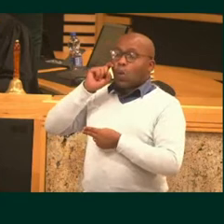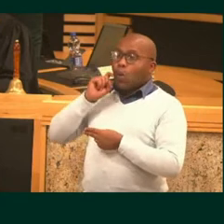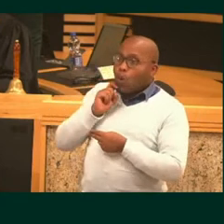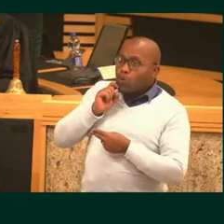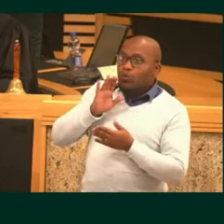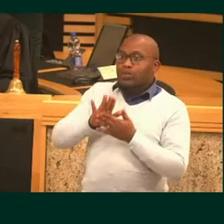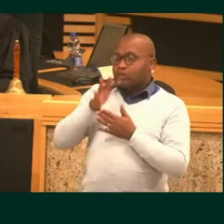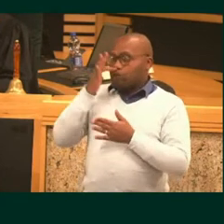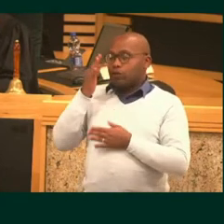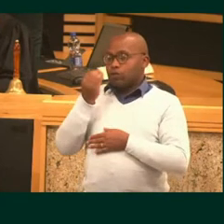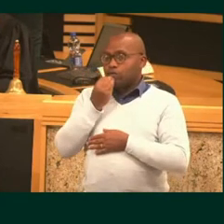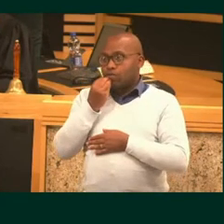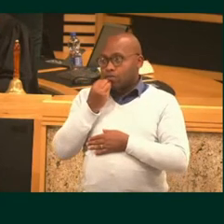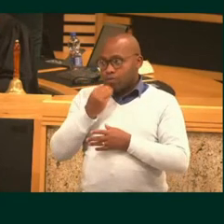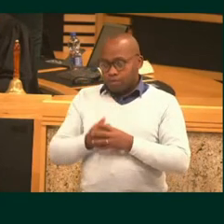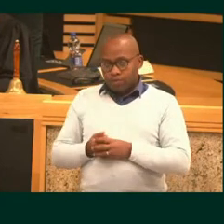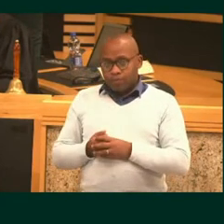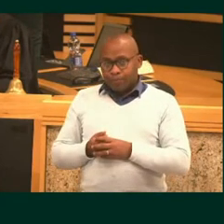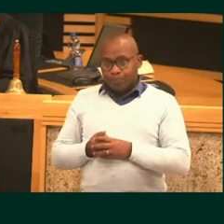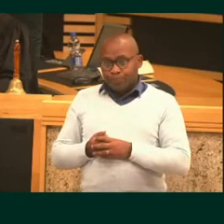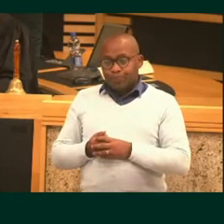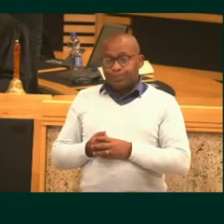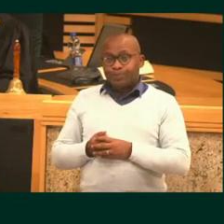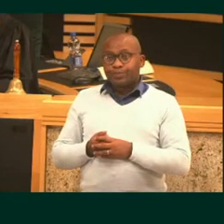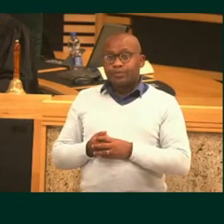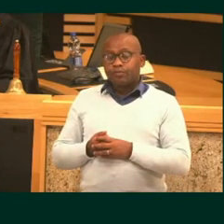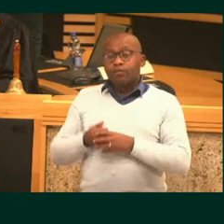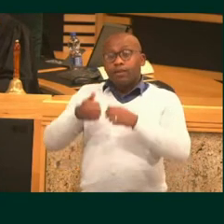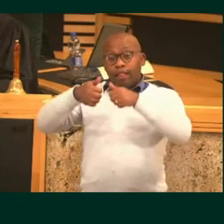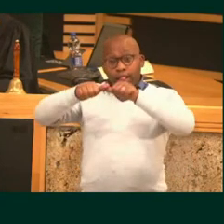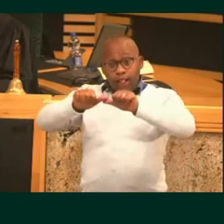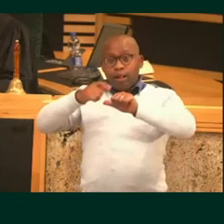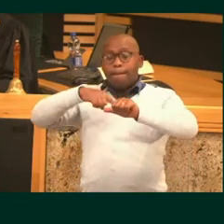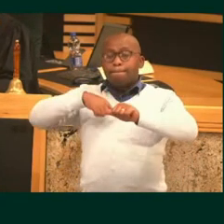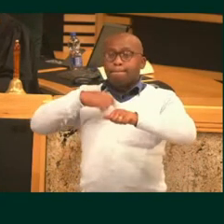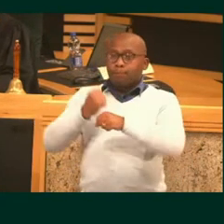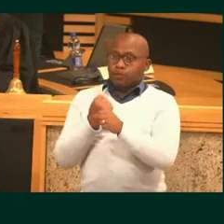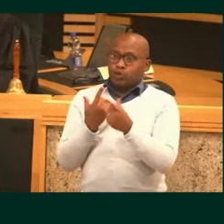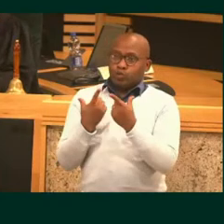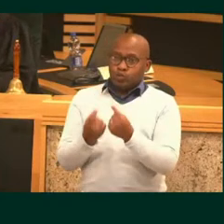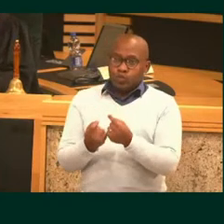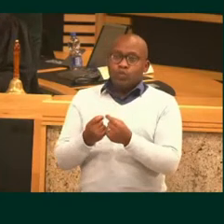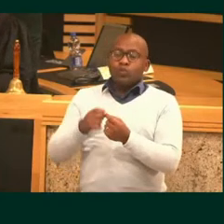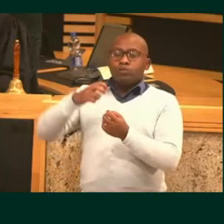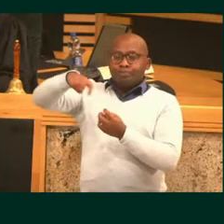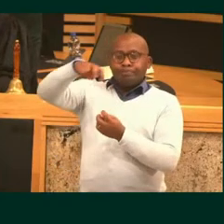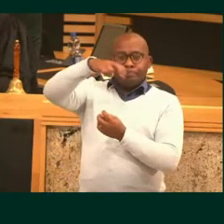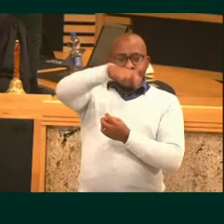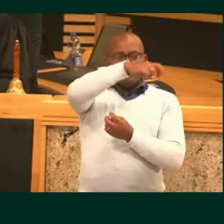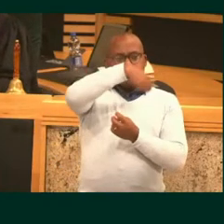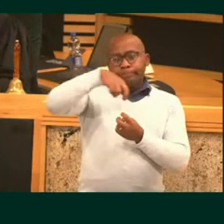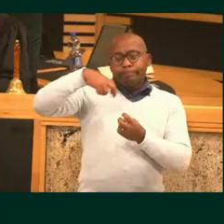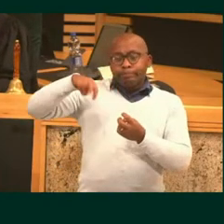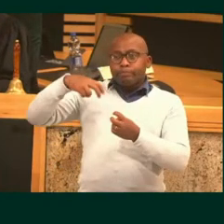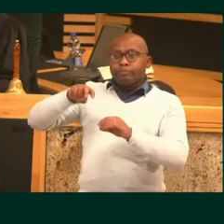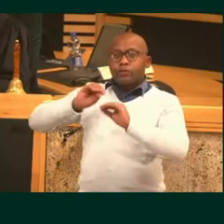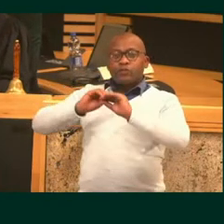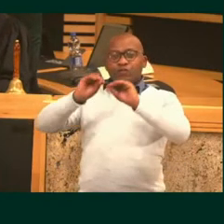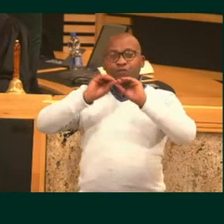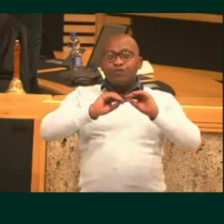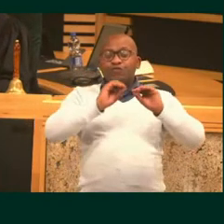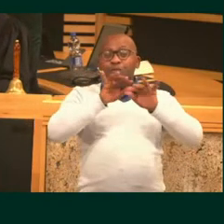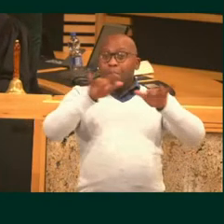funding for comprehensive public awareness campaigns that educate residents of Eastern Cape townships and rural areas about the dangers